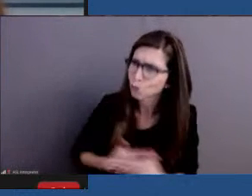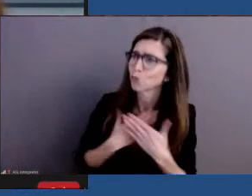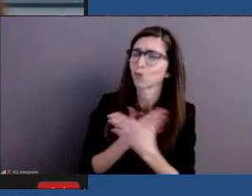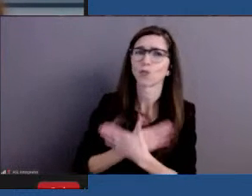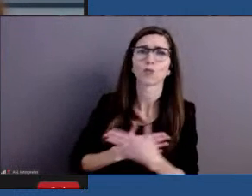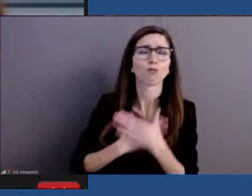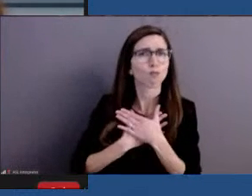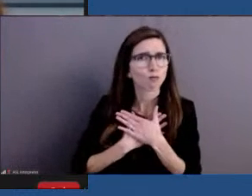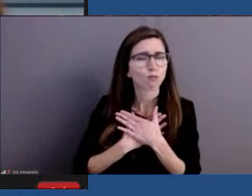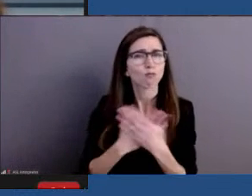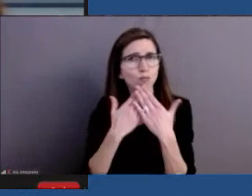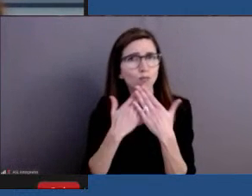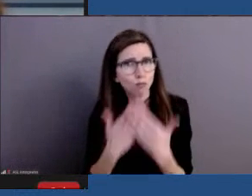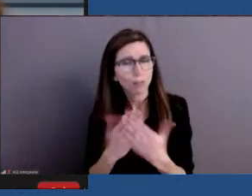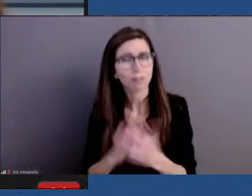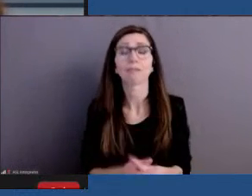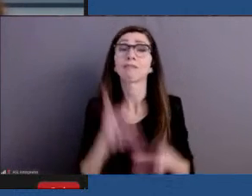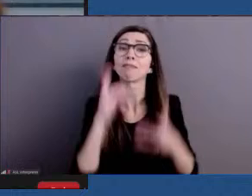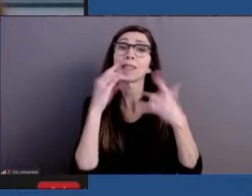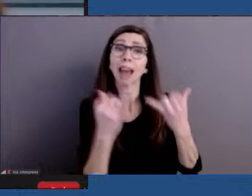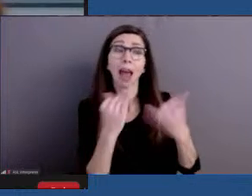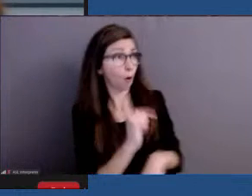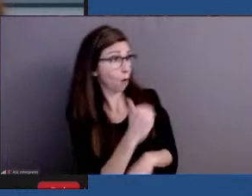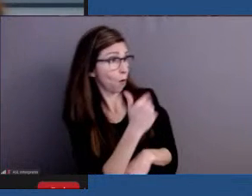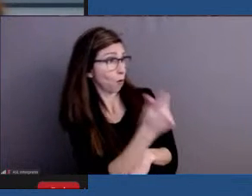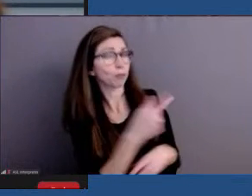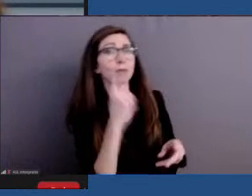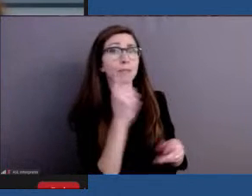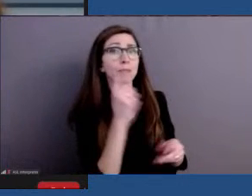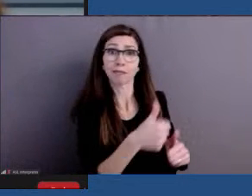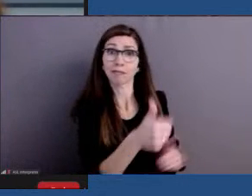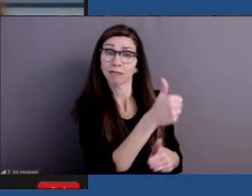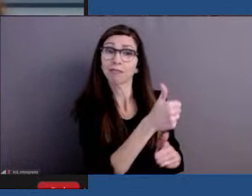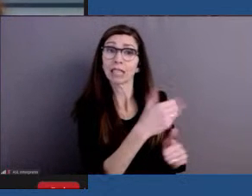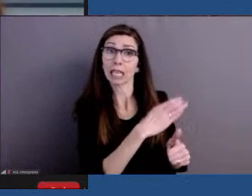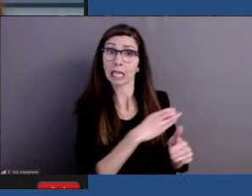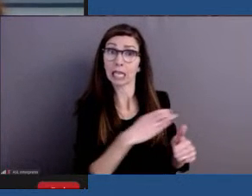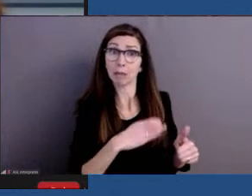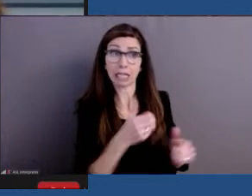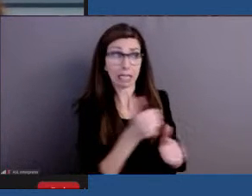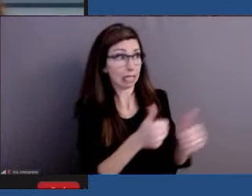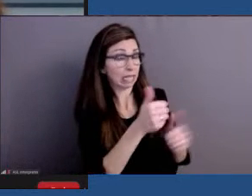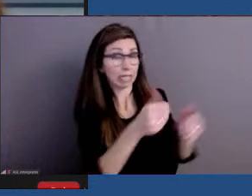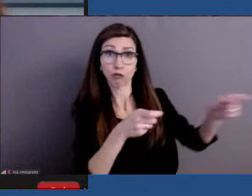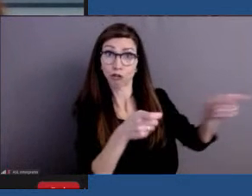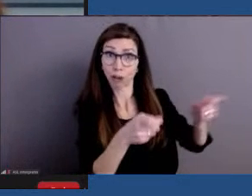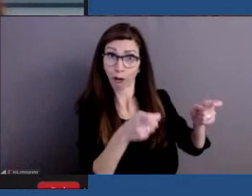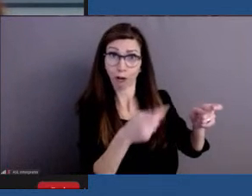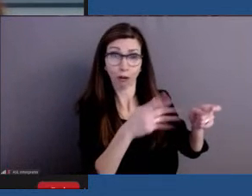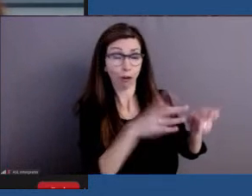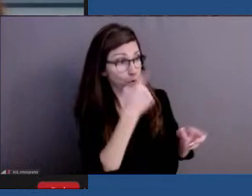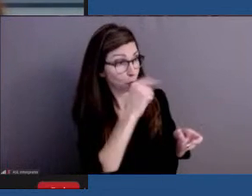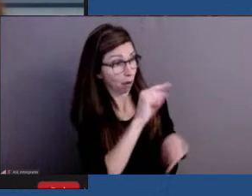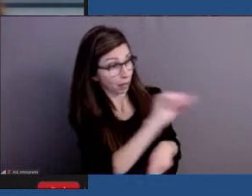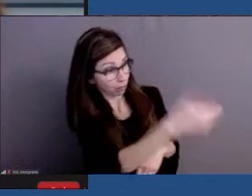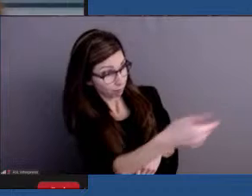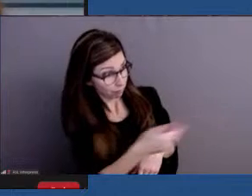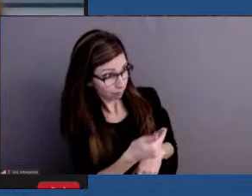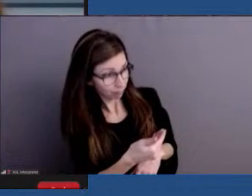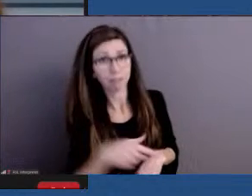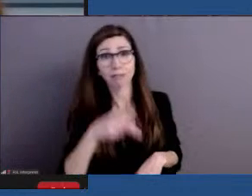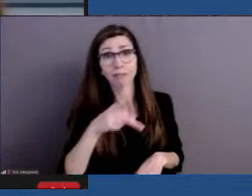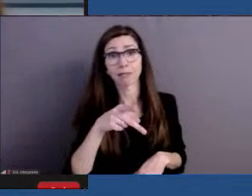of the Accessibility Advisory Committee, to highlight some of the committee's work. J'aimerais inviter Phillip